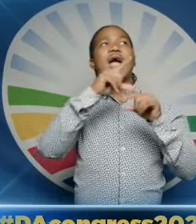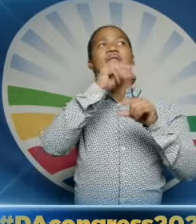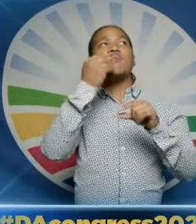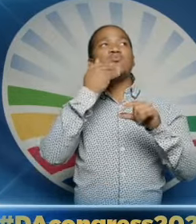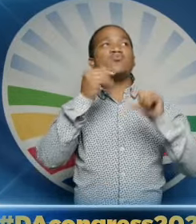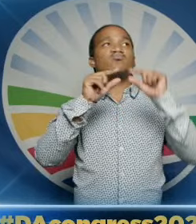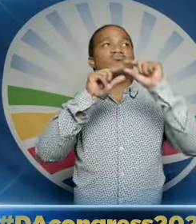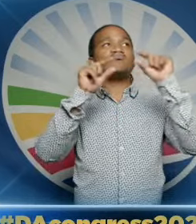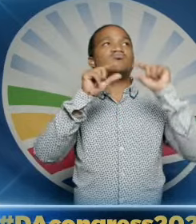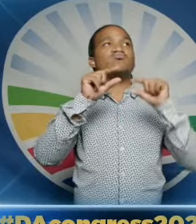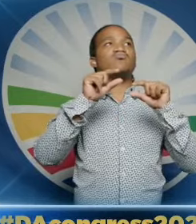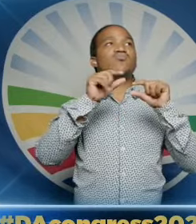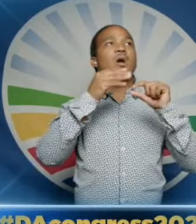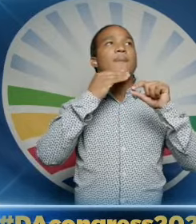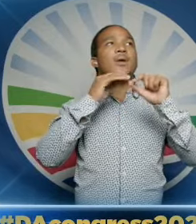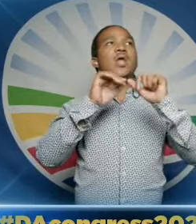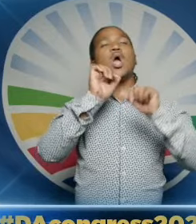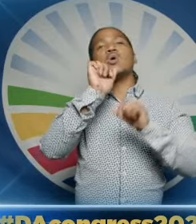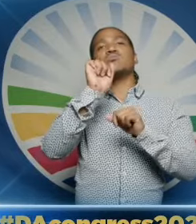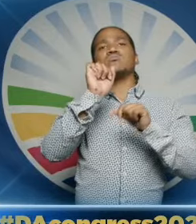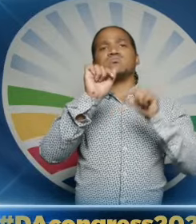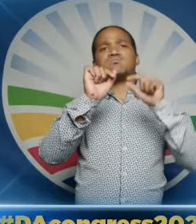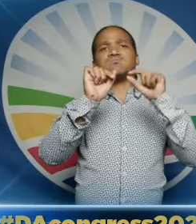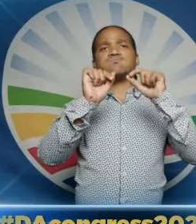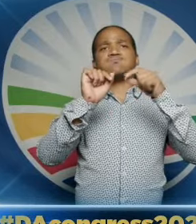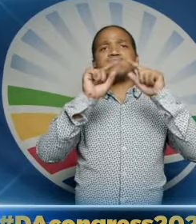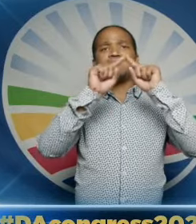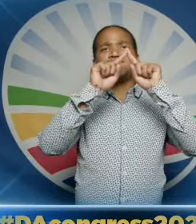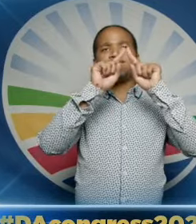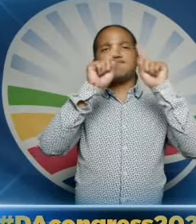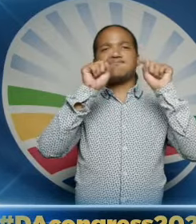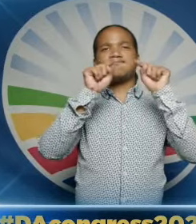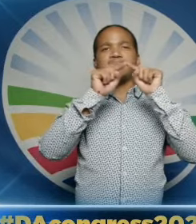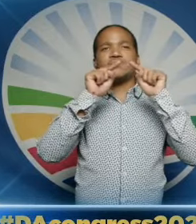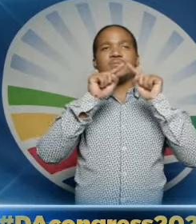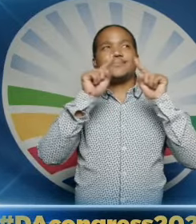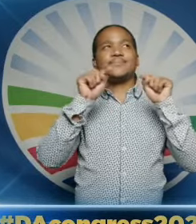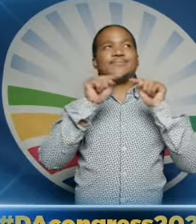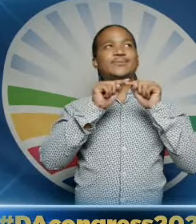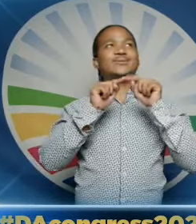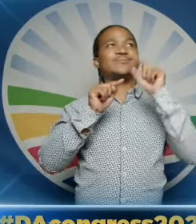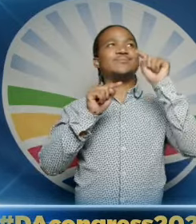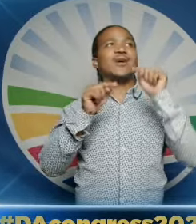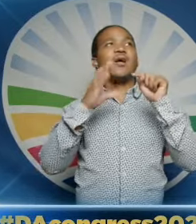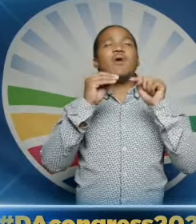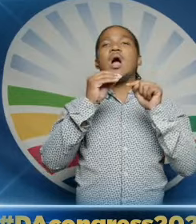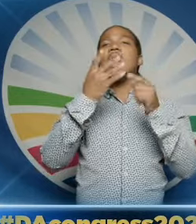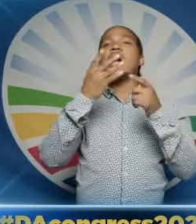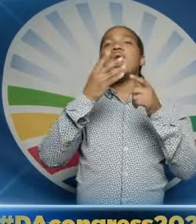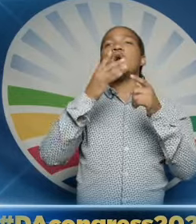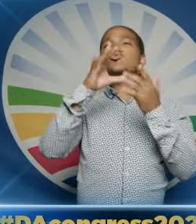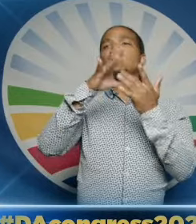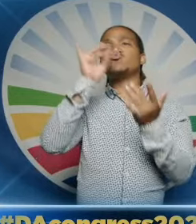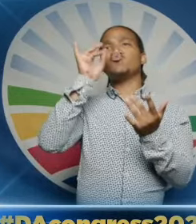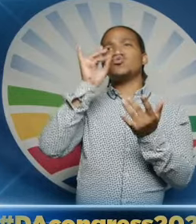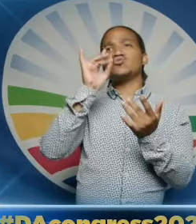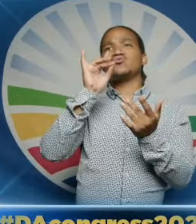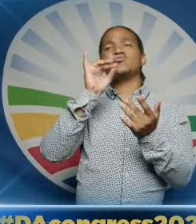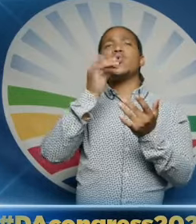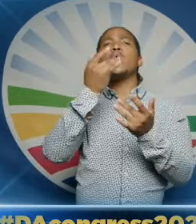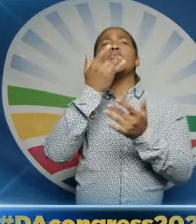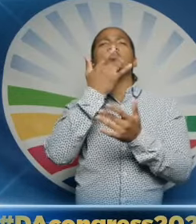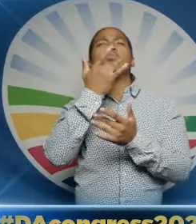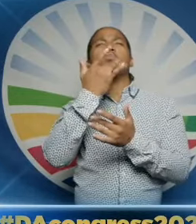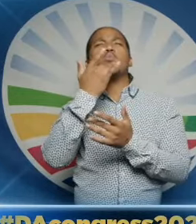contesting a position. It looks like this. And this, of course, is the ballot you will be receiving when you make your choice for our federal leader